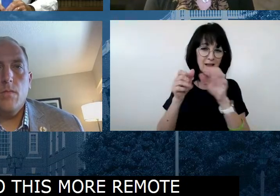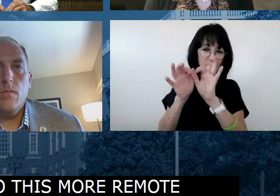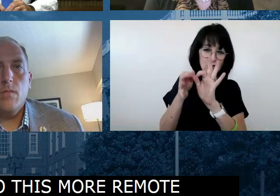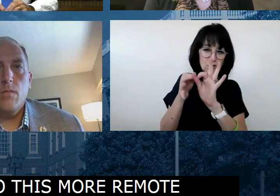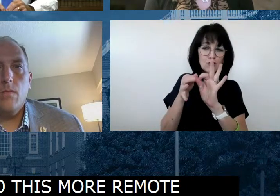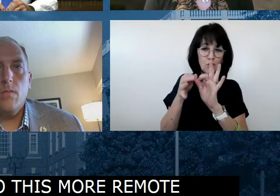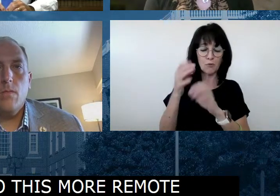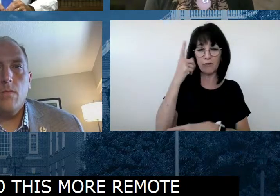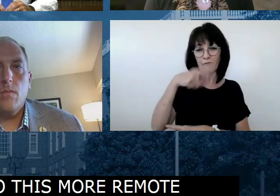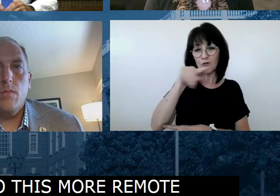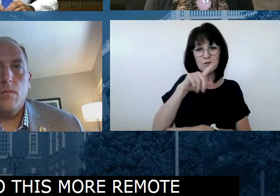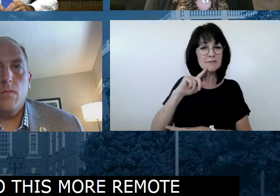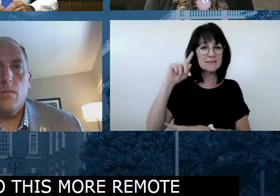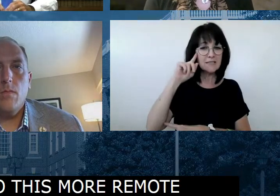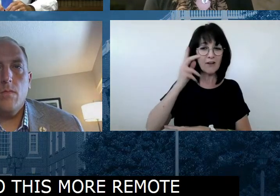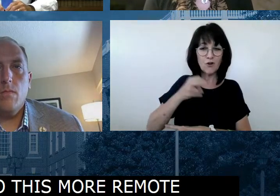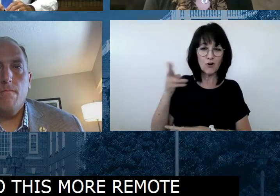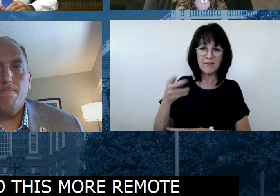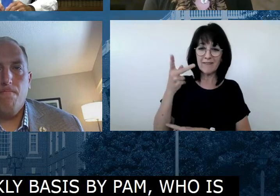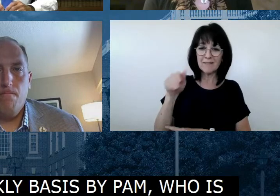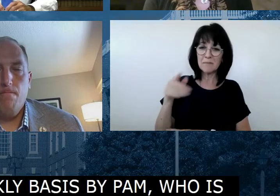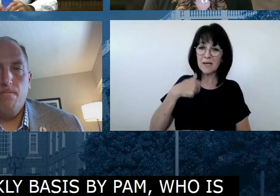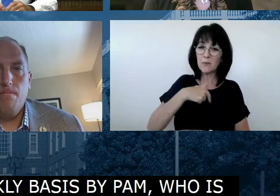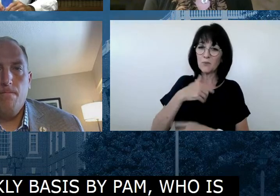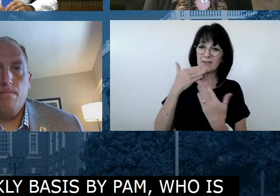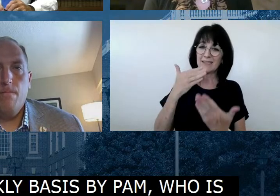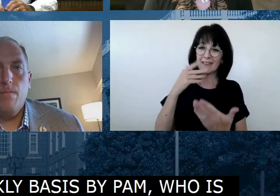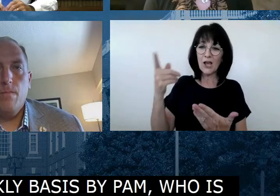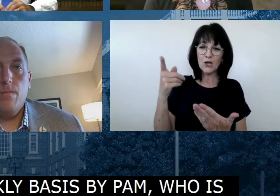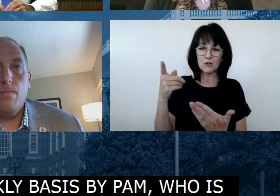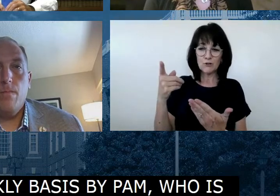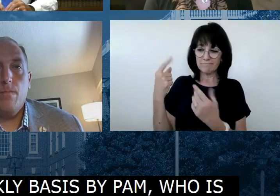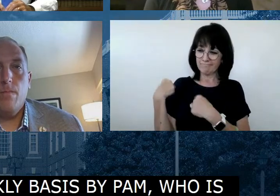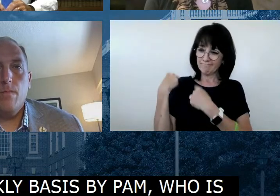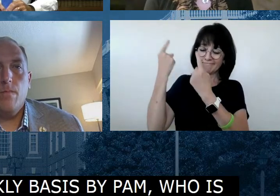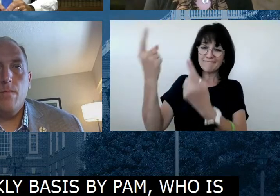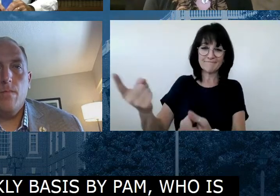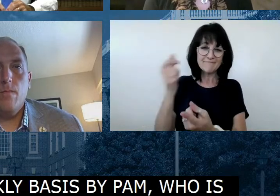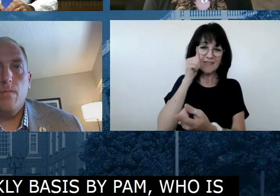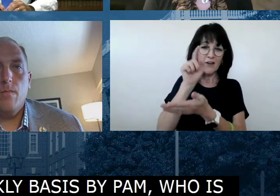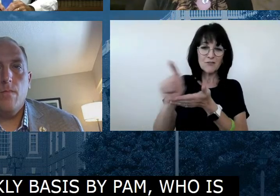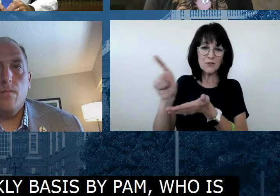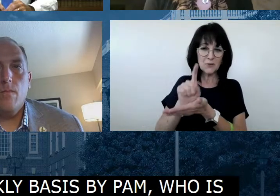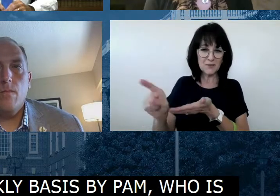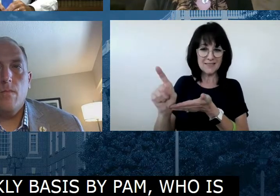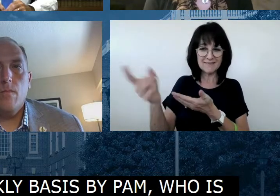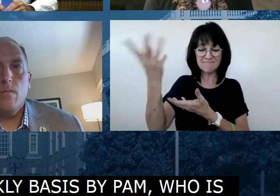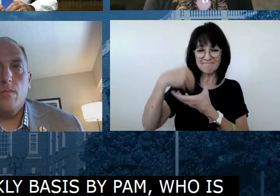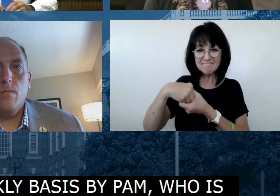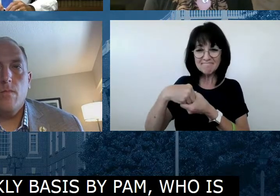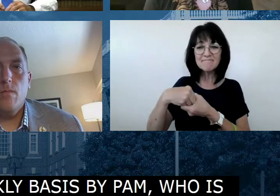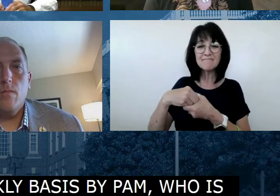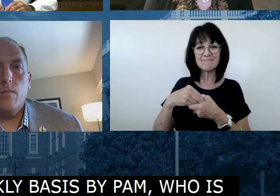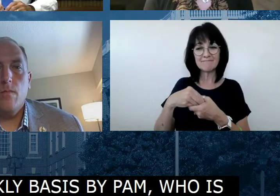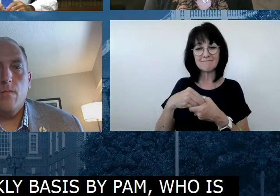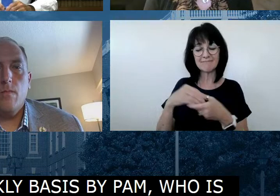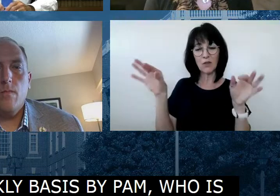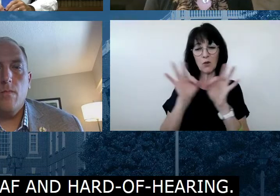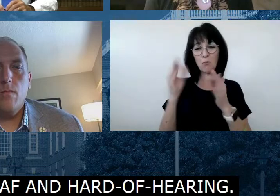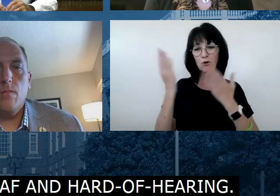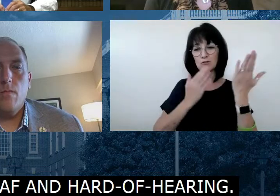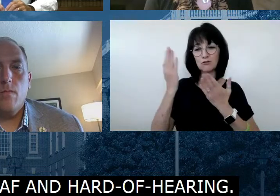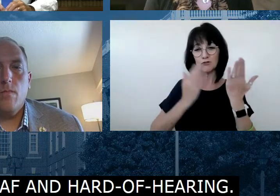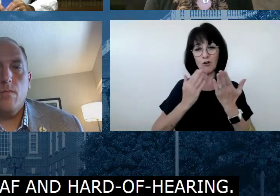for the deaf and hard of hearing. Pam, we thank you for being with us each week and for the important service that